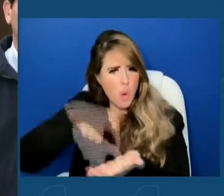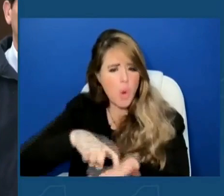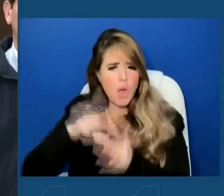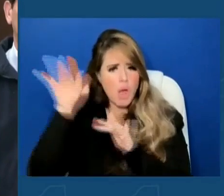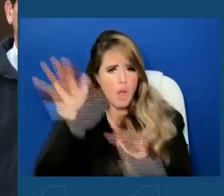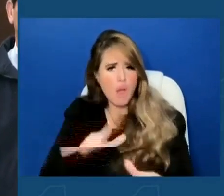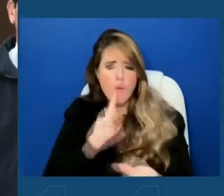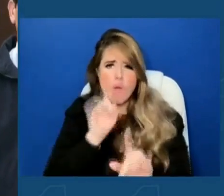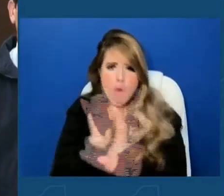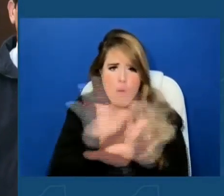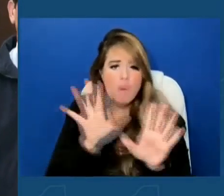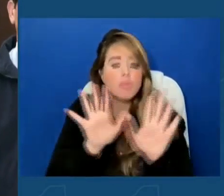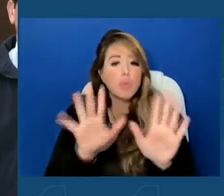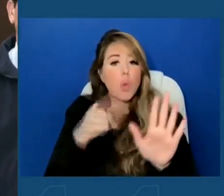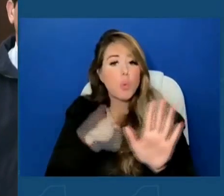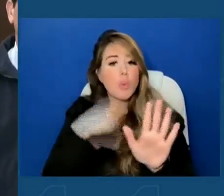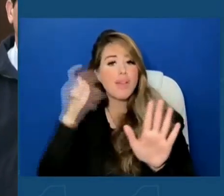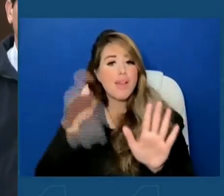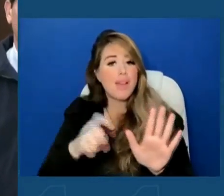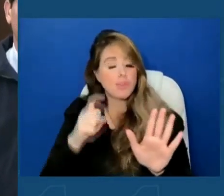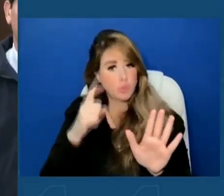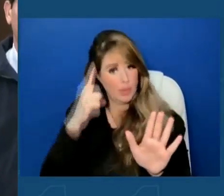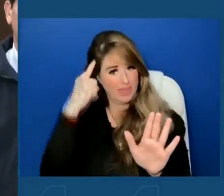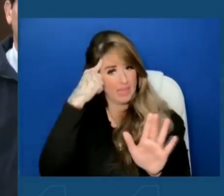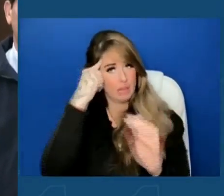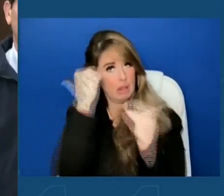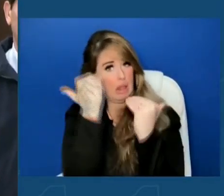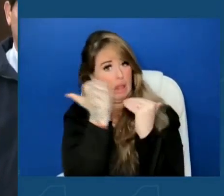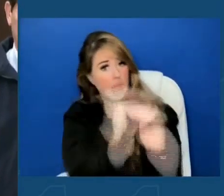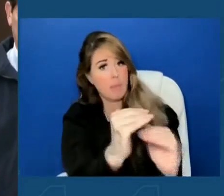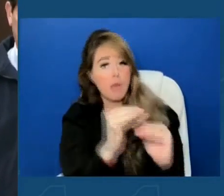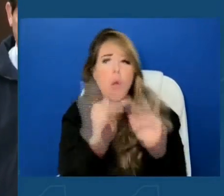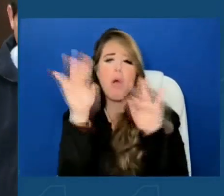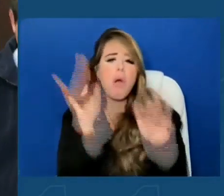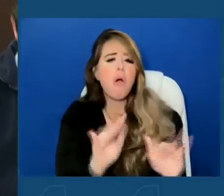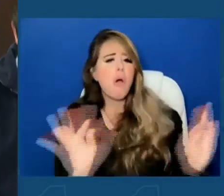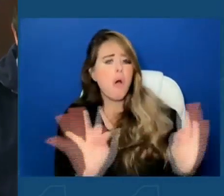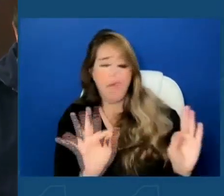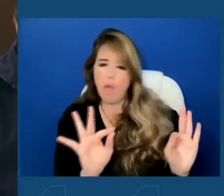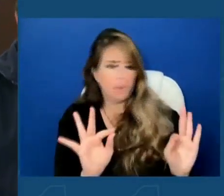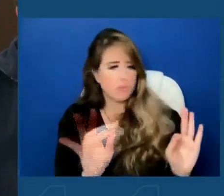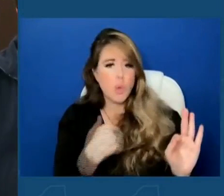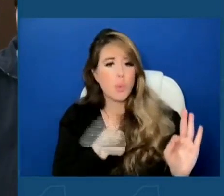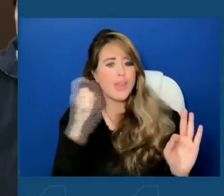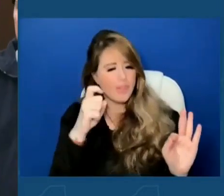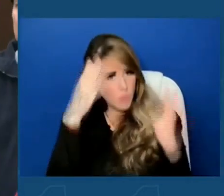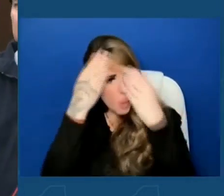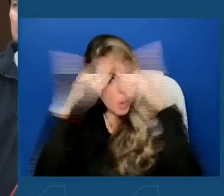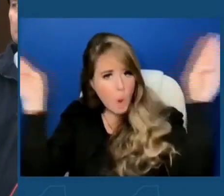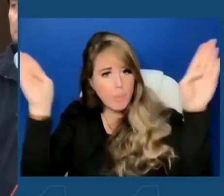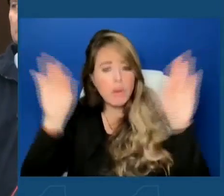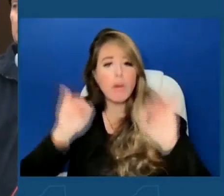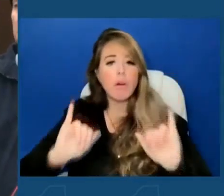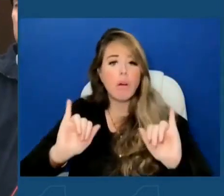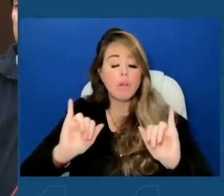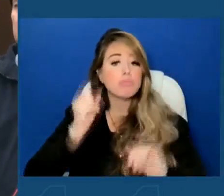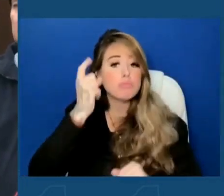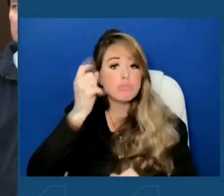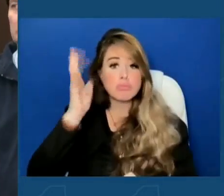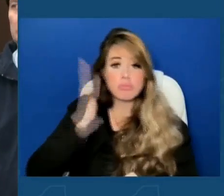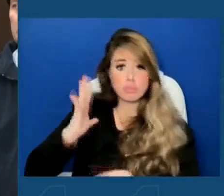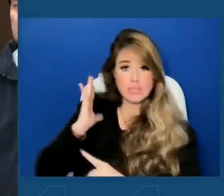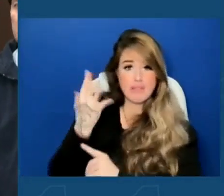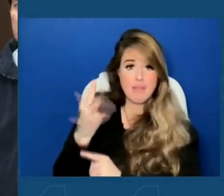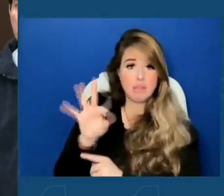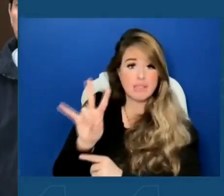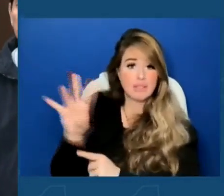the realm of the possible in our own imaginations. As everyone said, no one thought we'd see a blizzard worse than the one of 77 here,